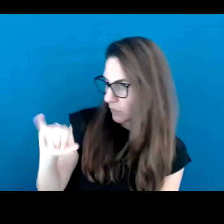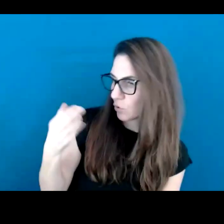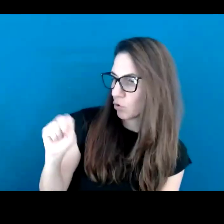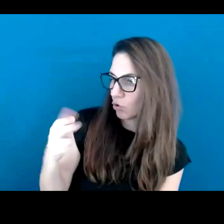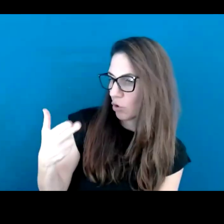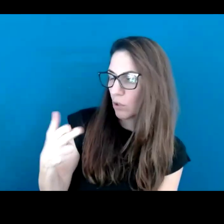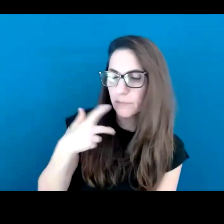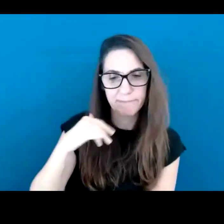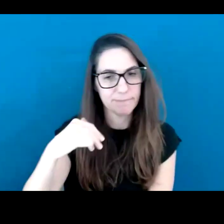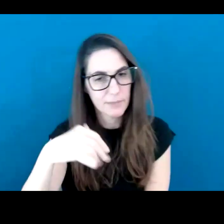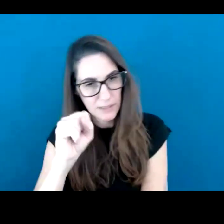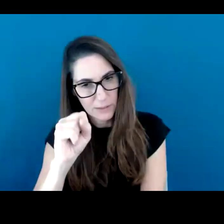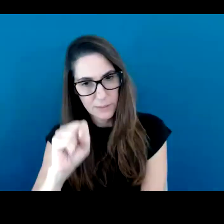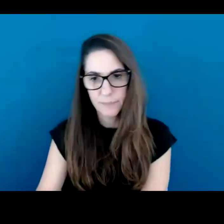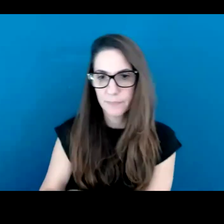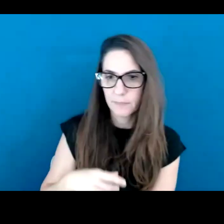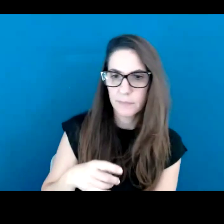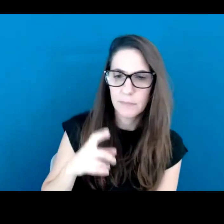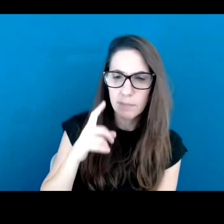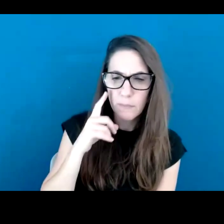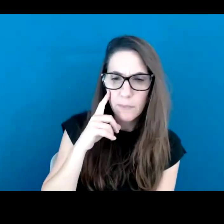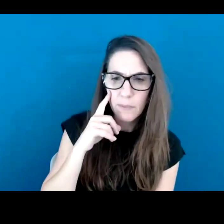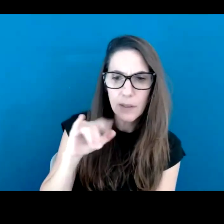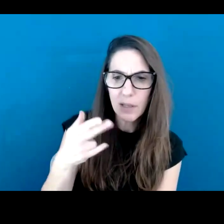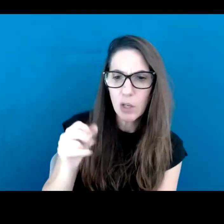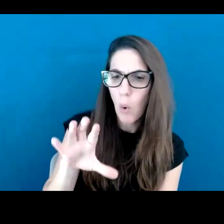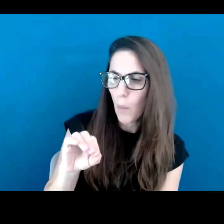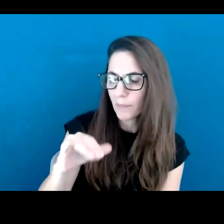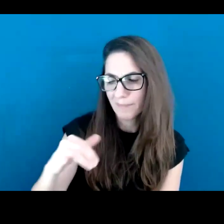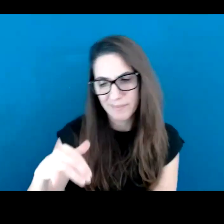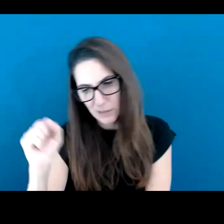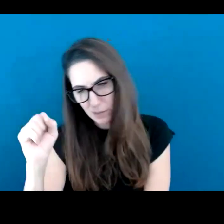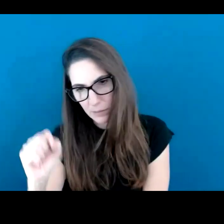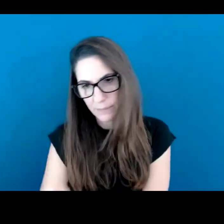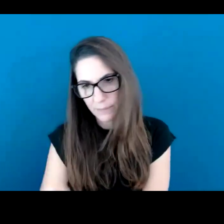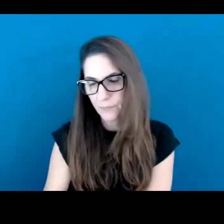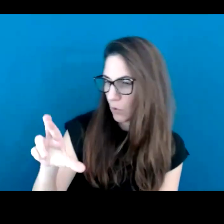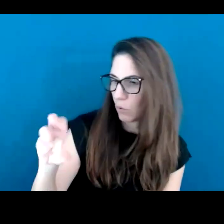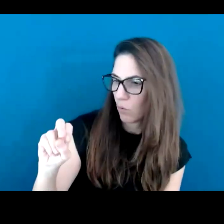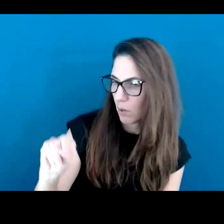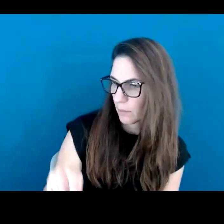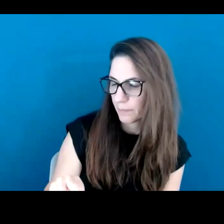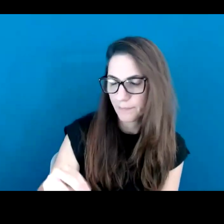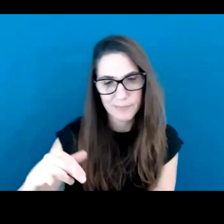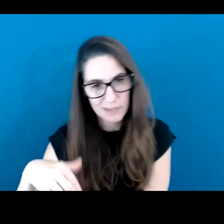Yes. Kirill. Yes. Ron.